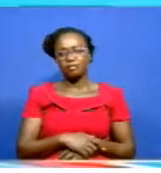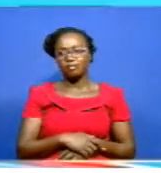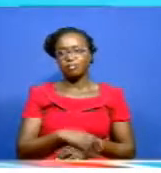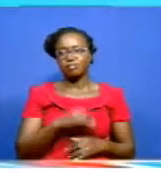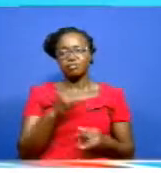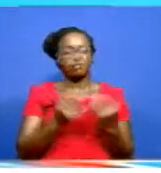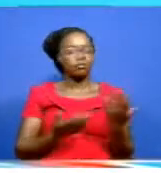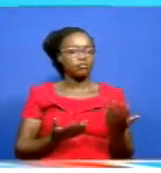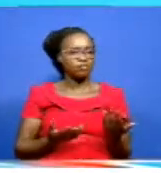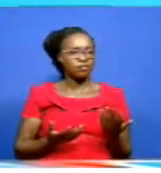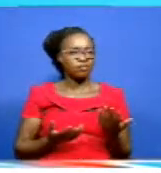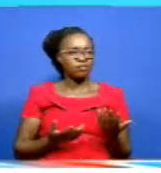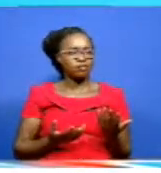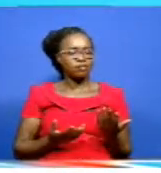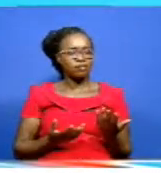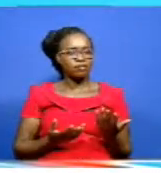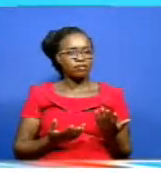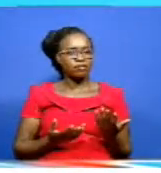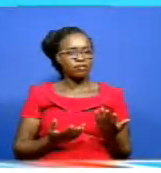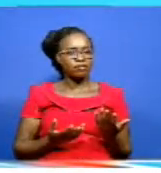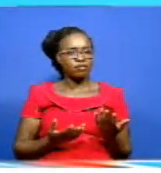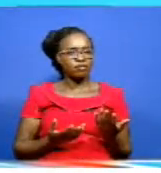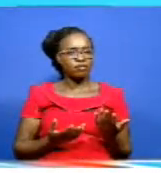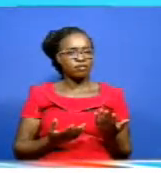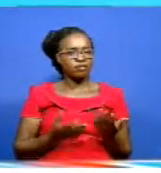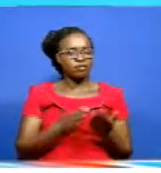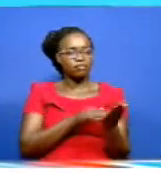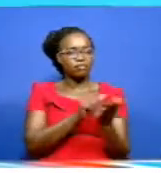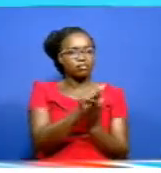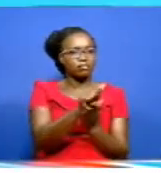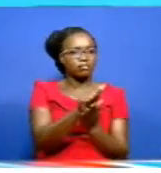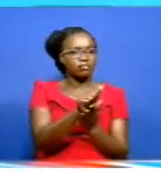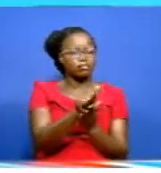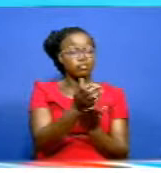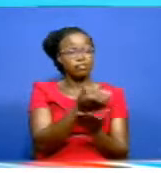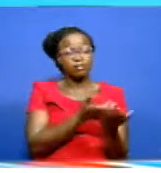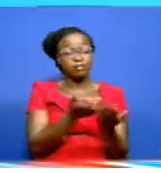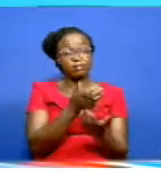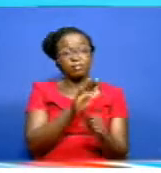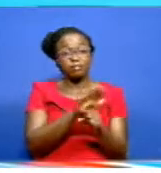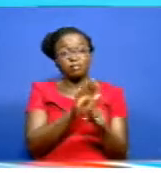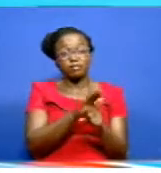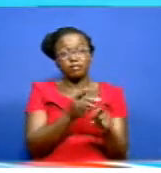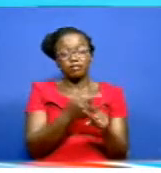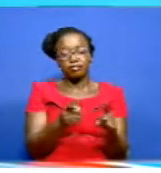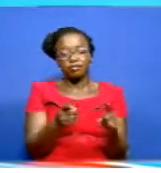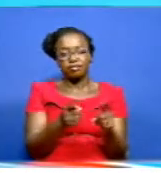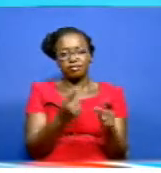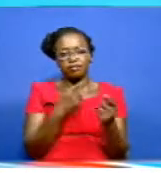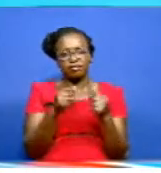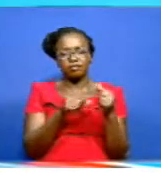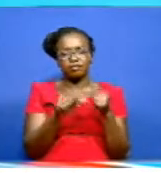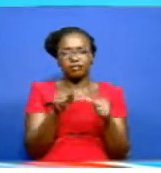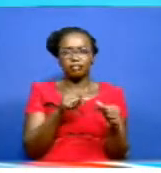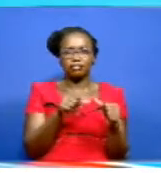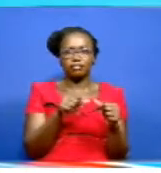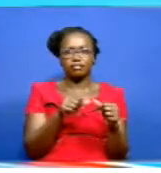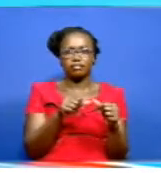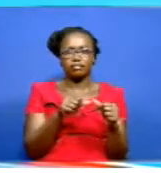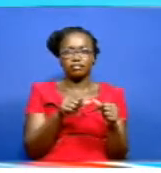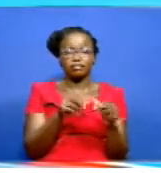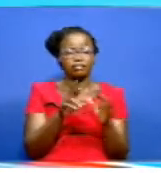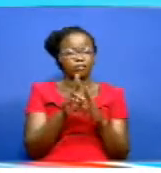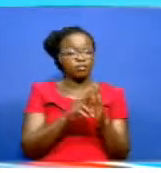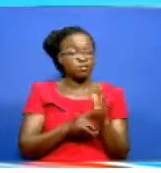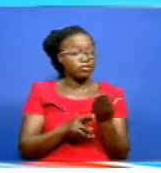one actually did ravage the economy so much, but more stringent. We're talking about, the president talked about these measures, but